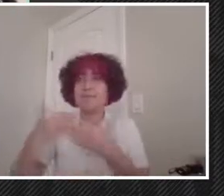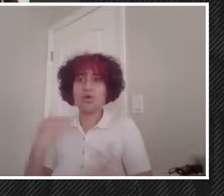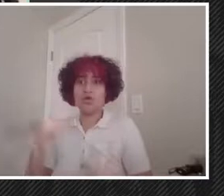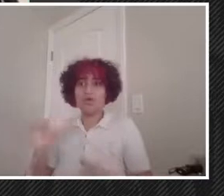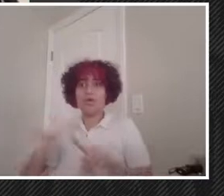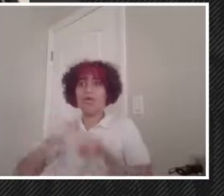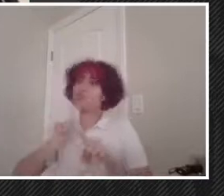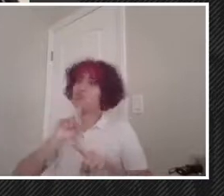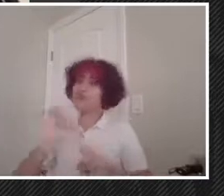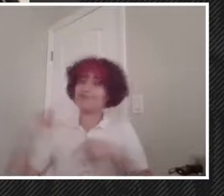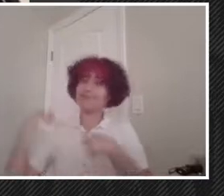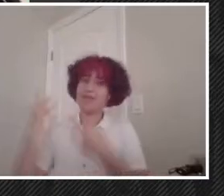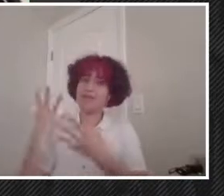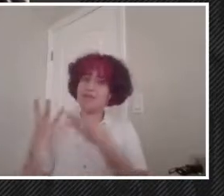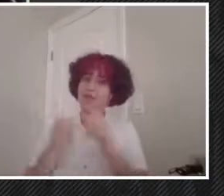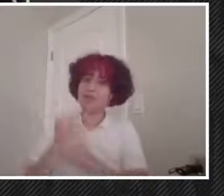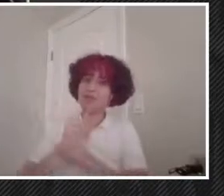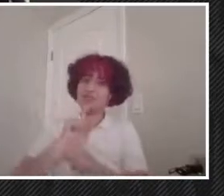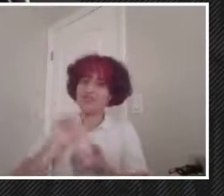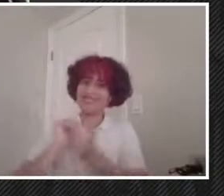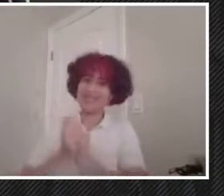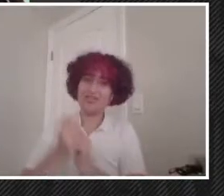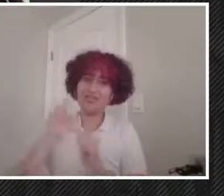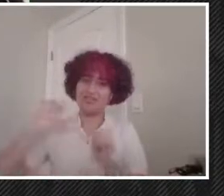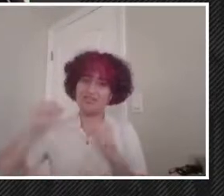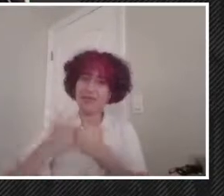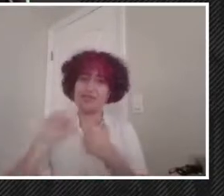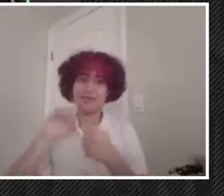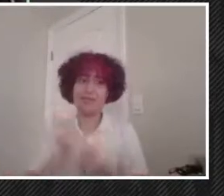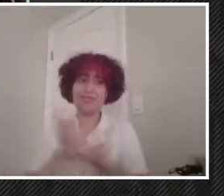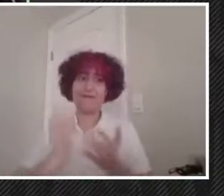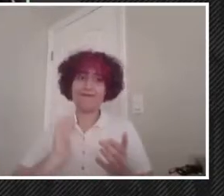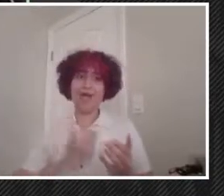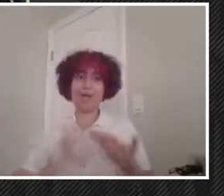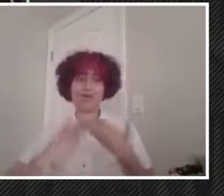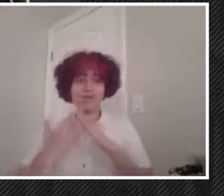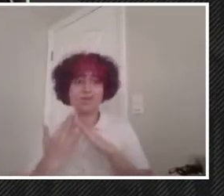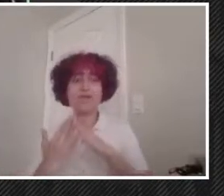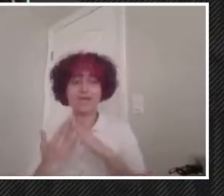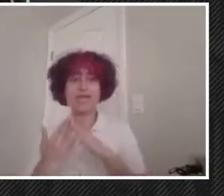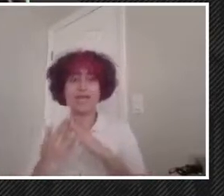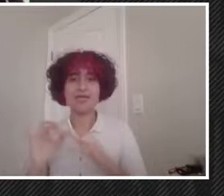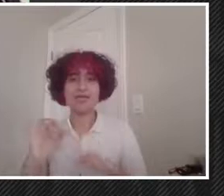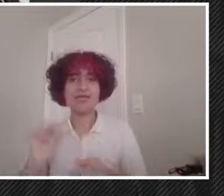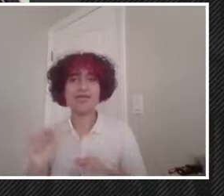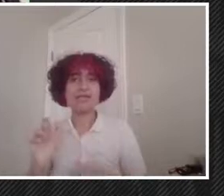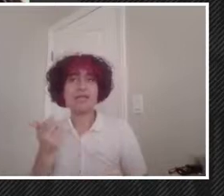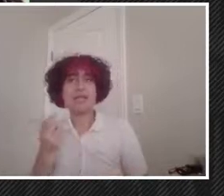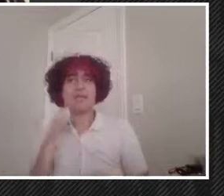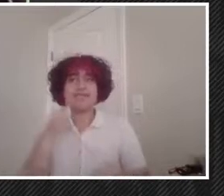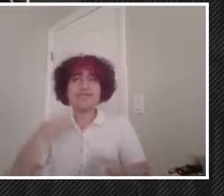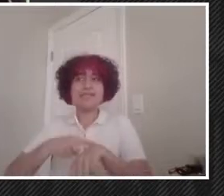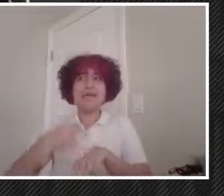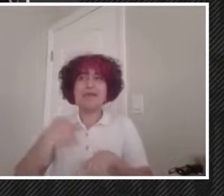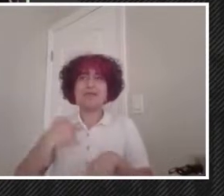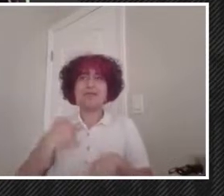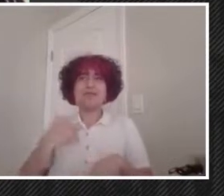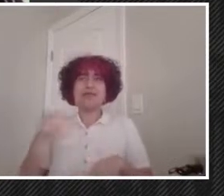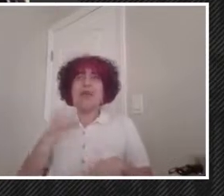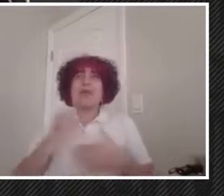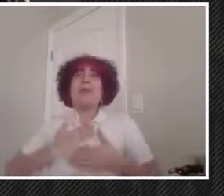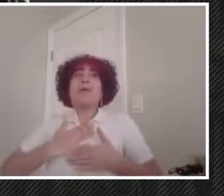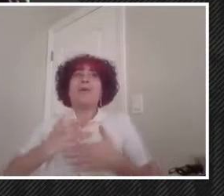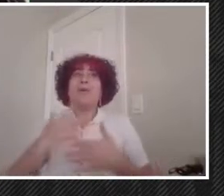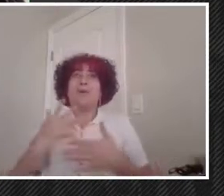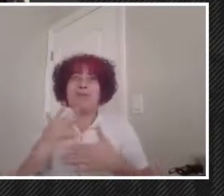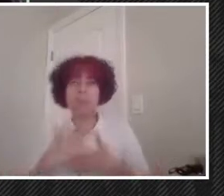been really challenging for a lot of us. And there is kind of this moment of reprieve that we have. But I think